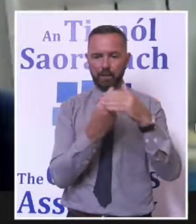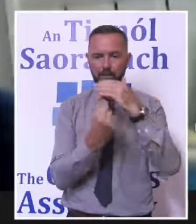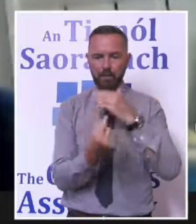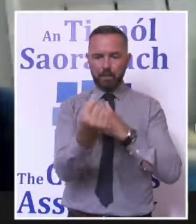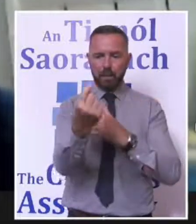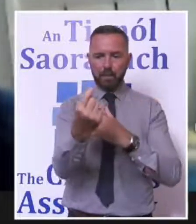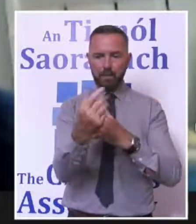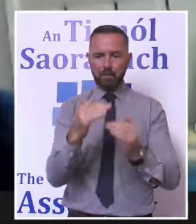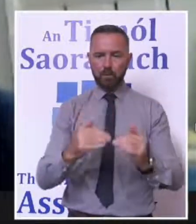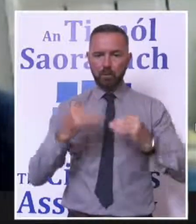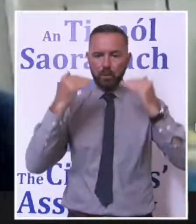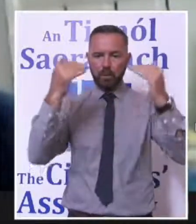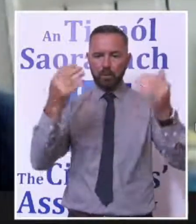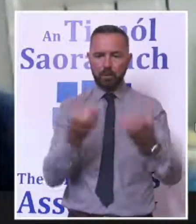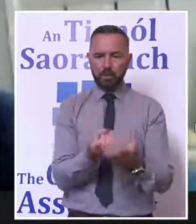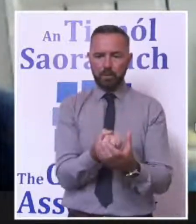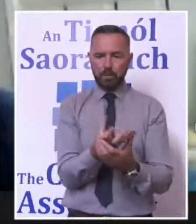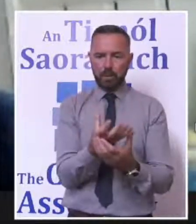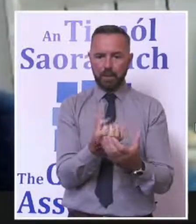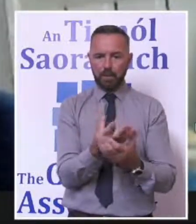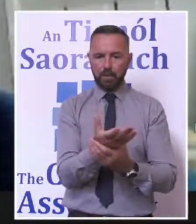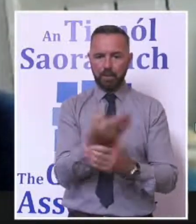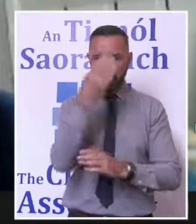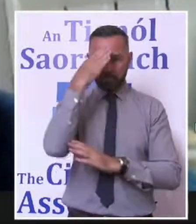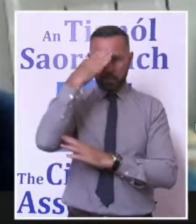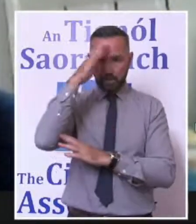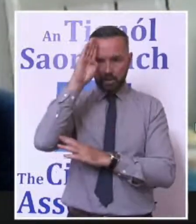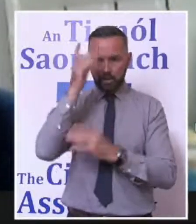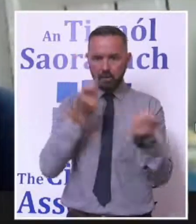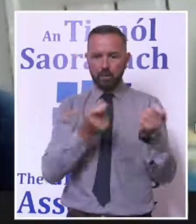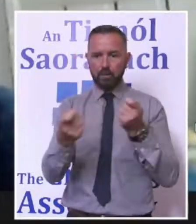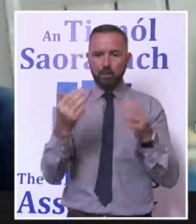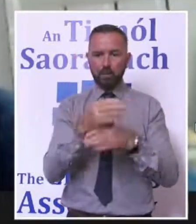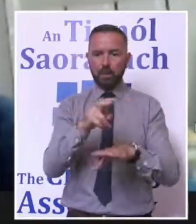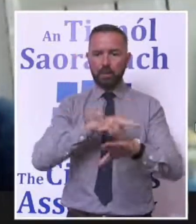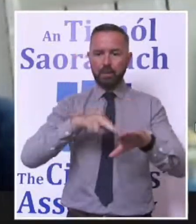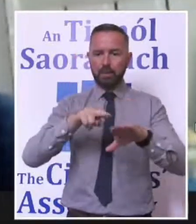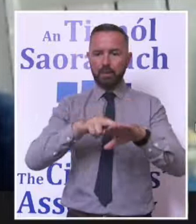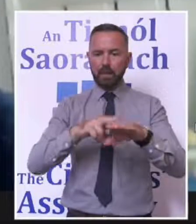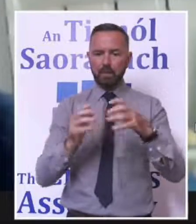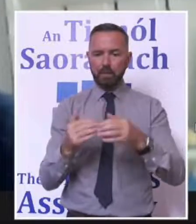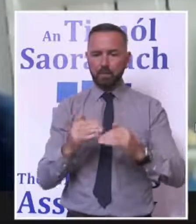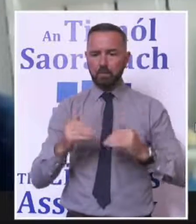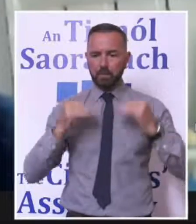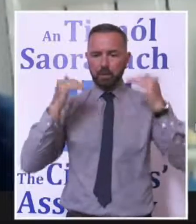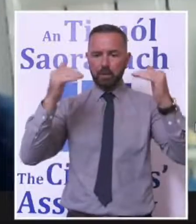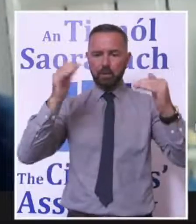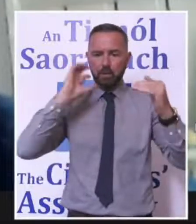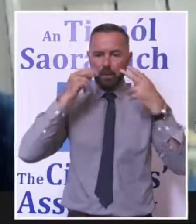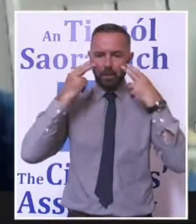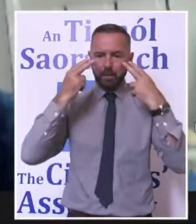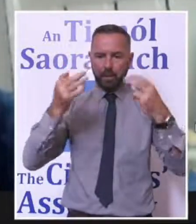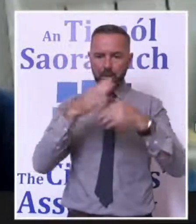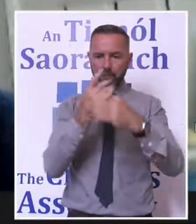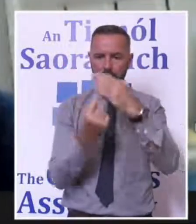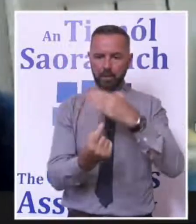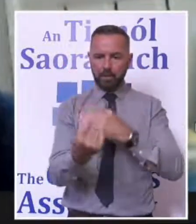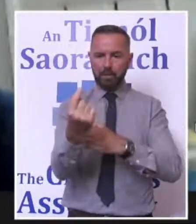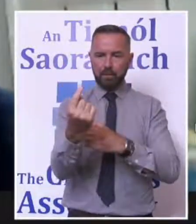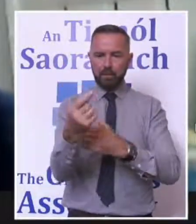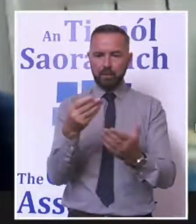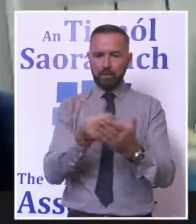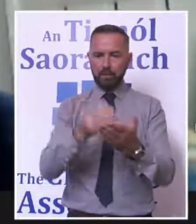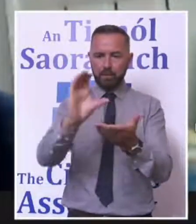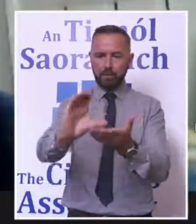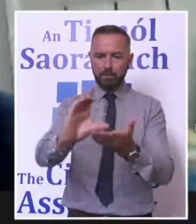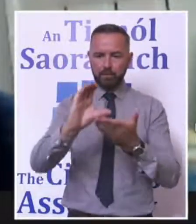spending, priorities which in Ireland are generally driven by national priorities because of the nature of the individual funds